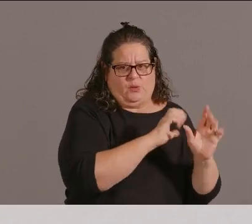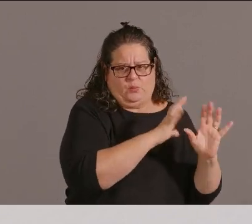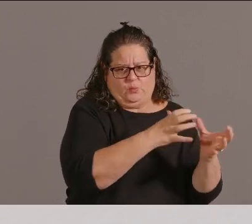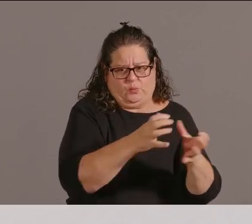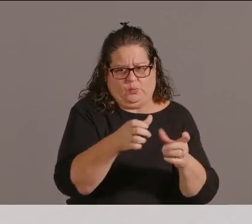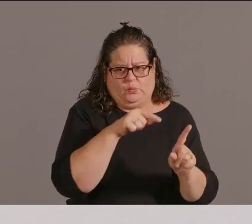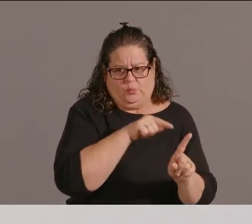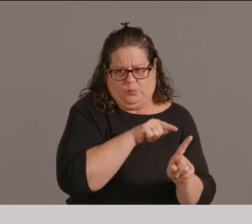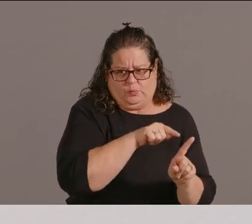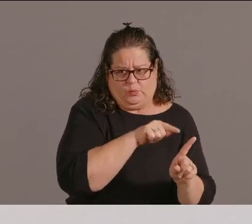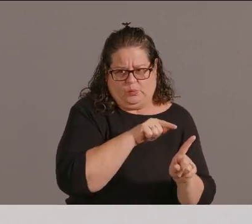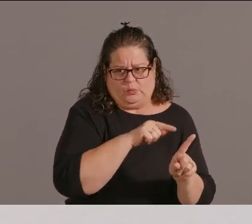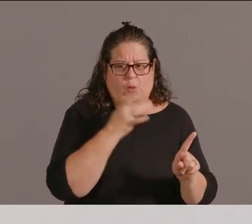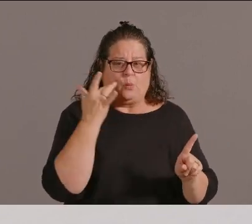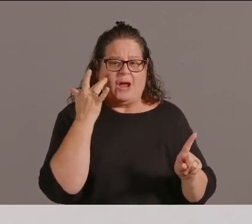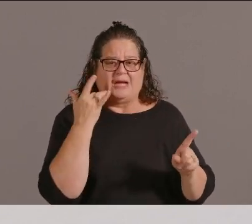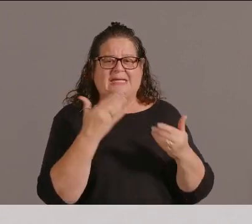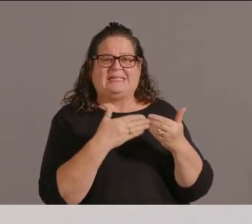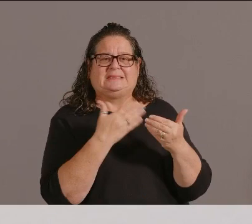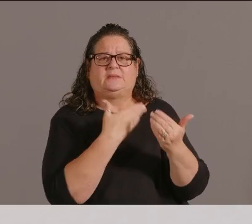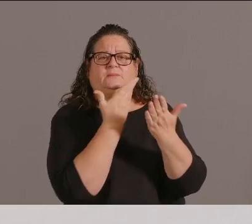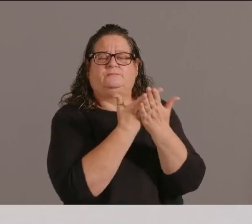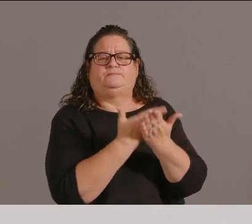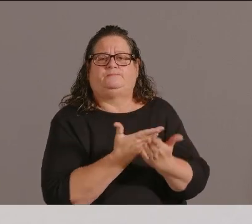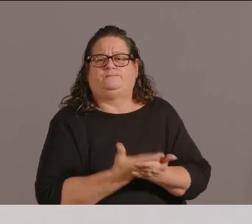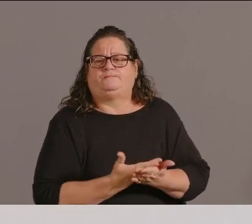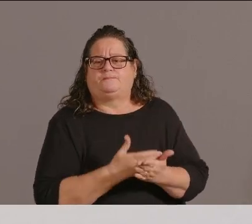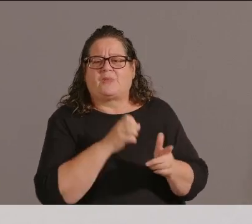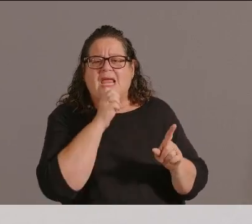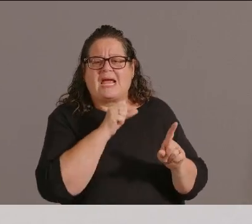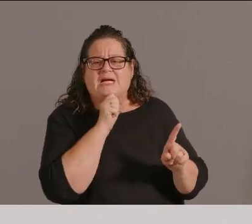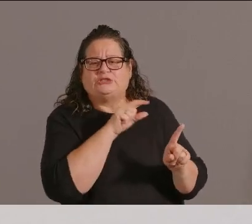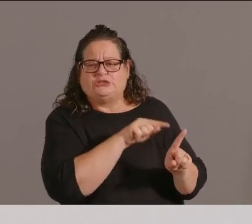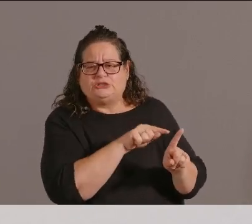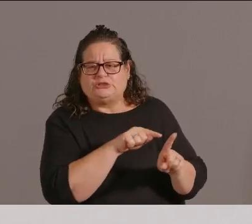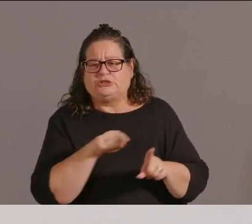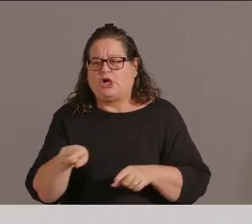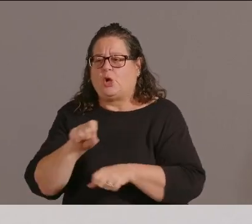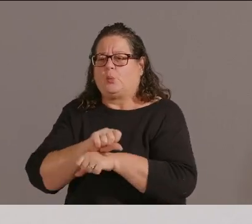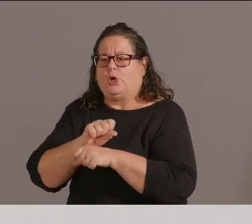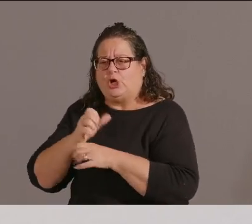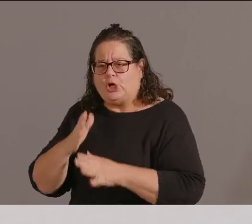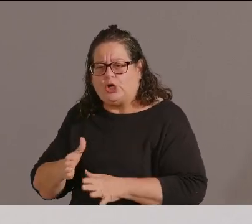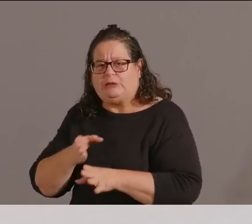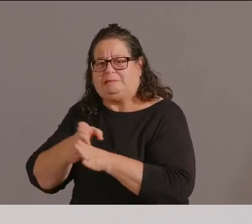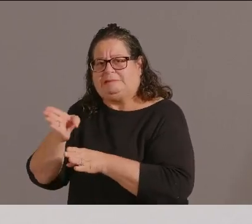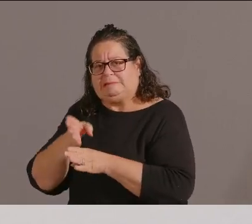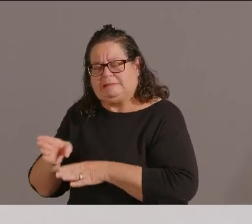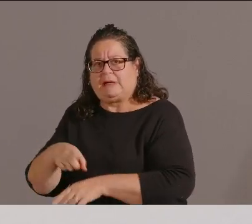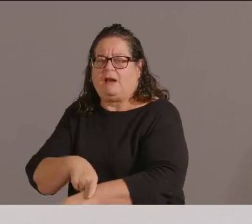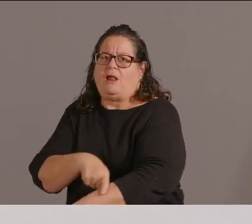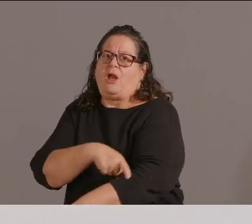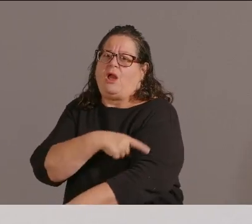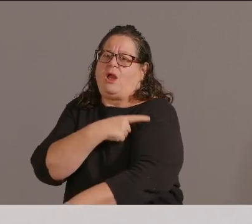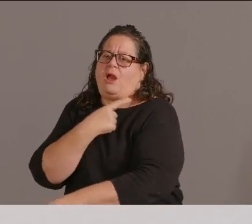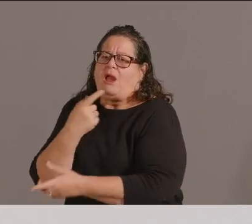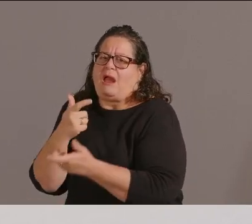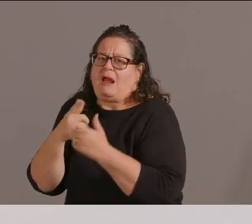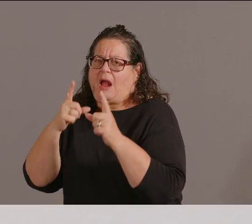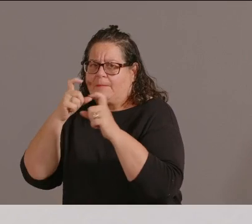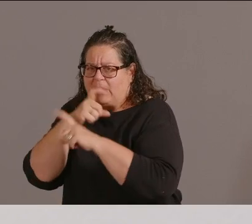easy process to validate. We can just look at a driver's license, validate the age and get them